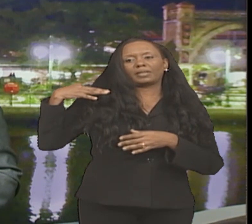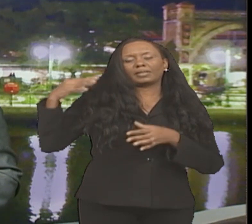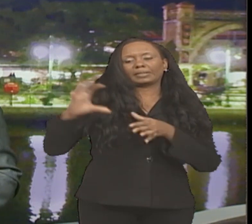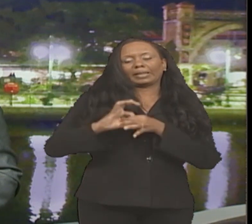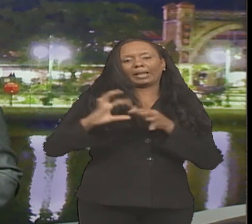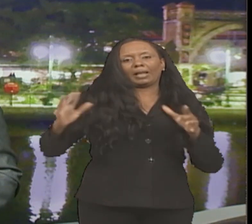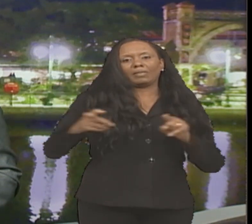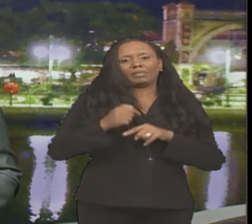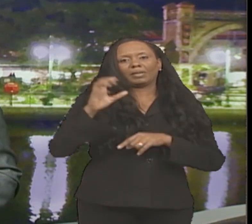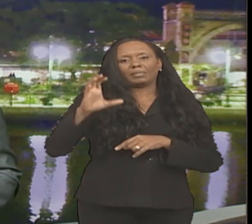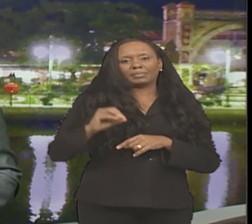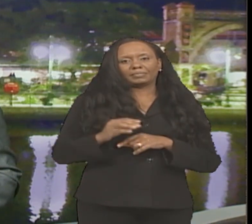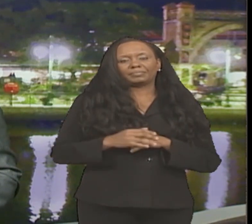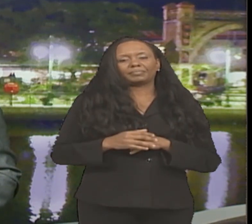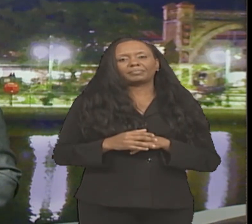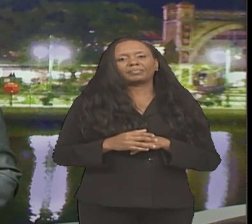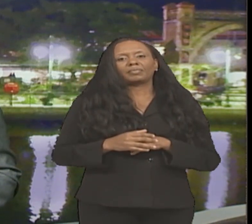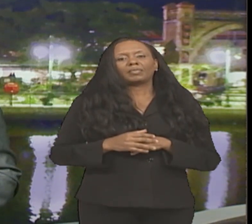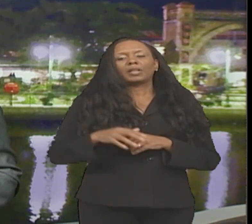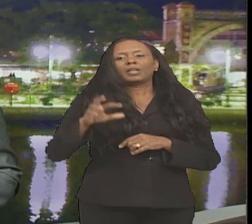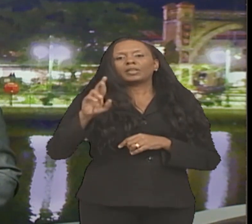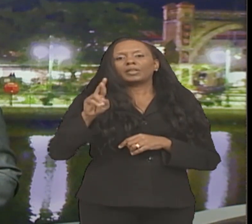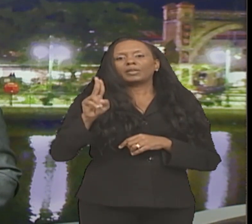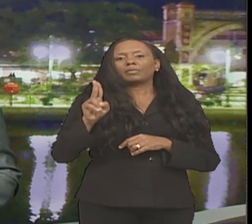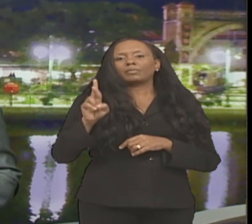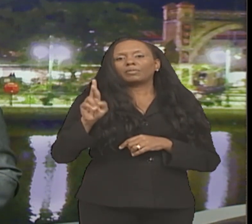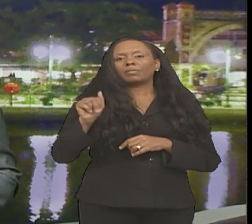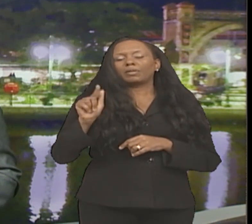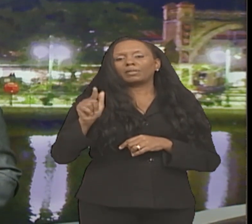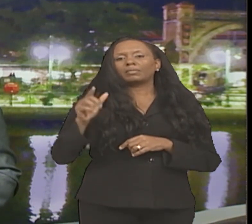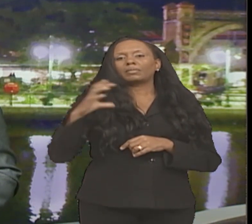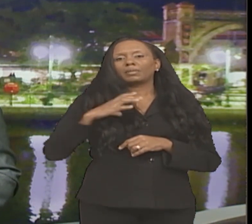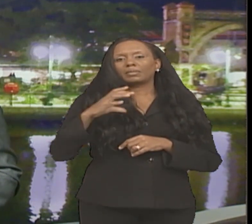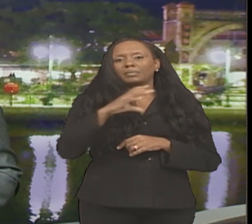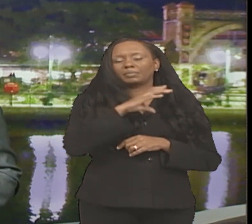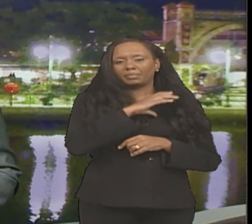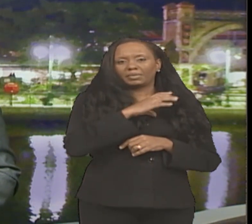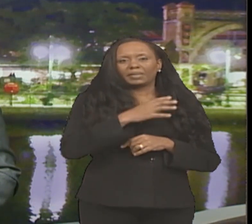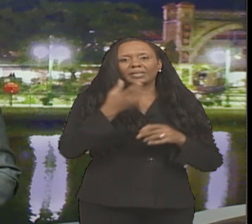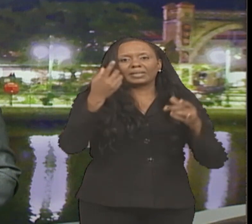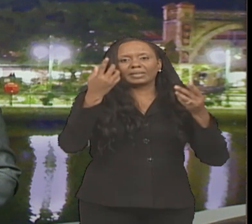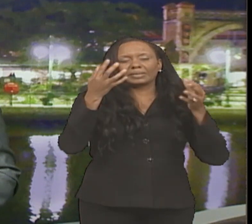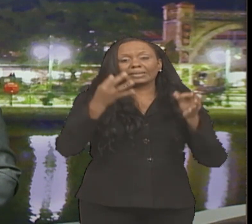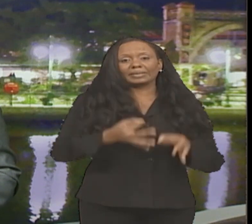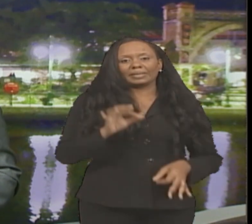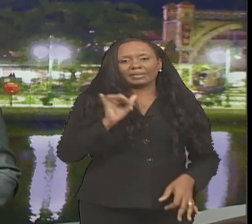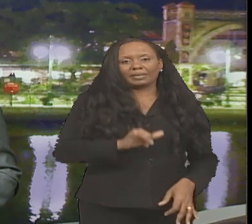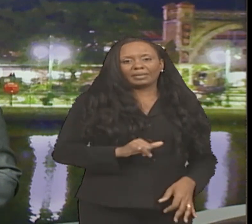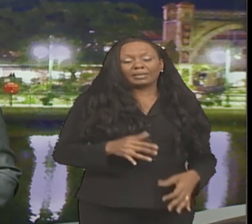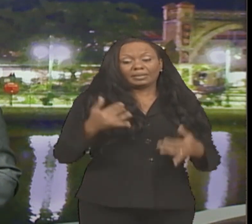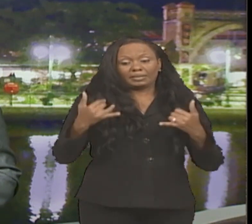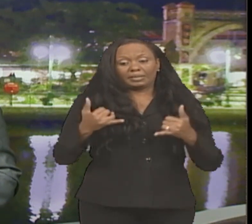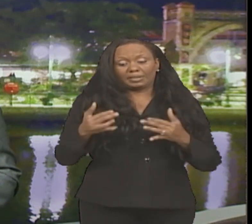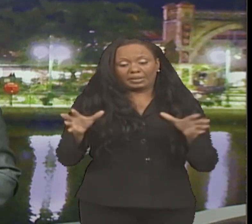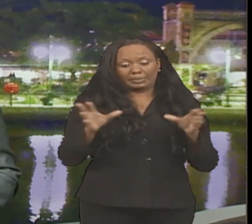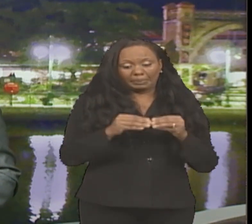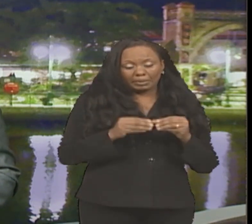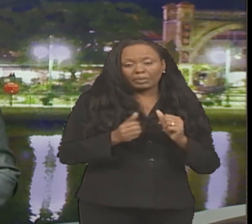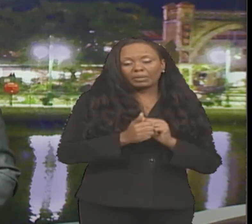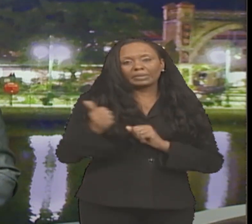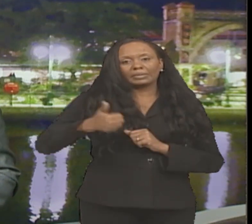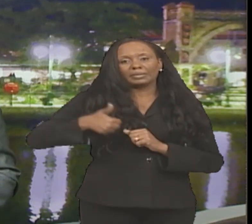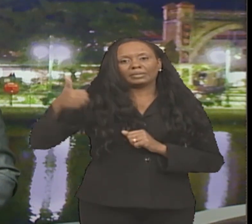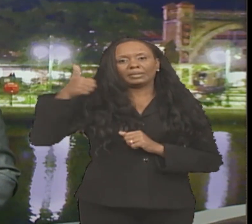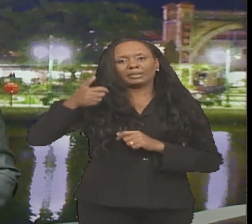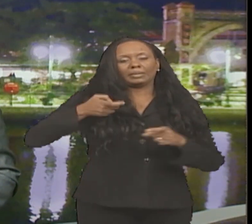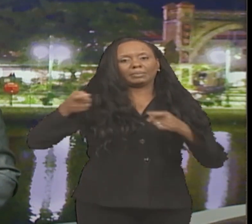Former BW General Secretary Sir Roy Trotman told the media earlier today the decision was reached following another meeting with senior